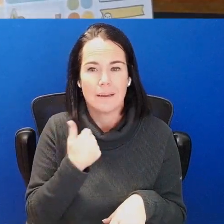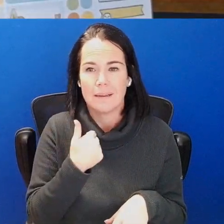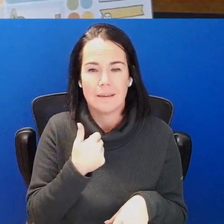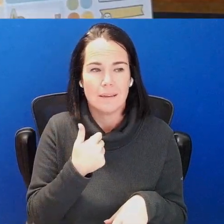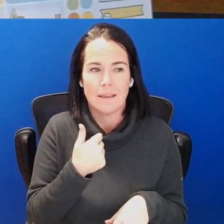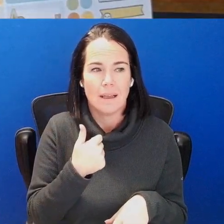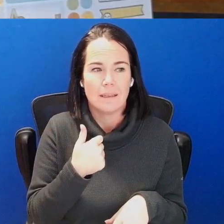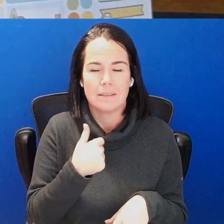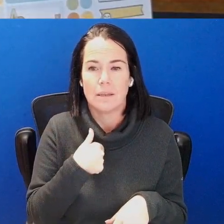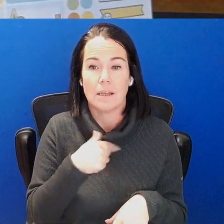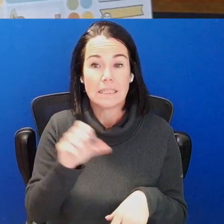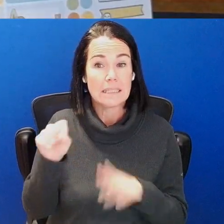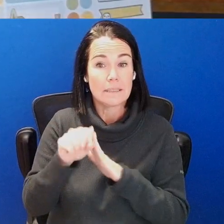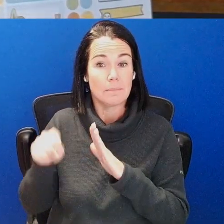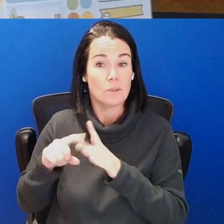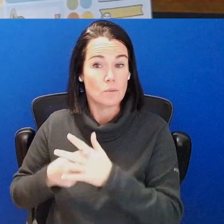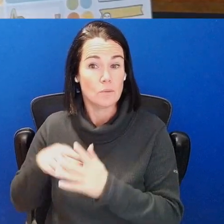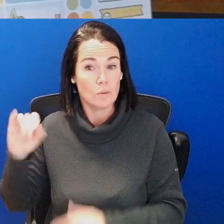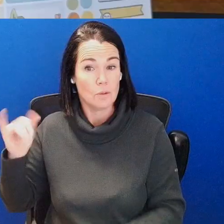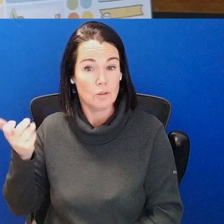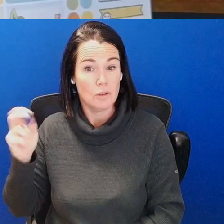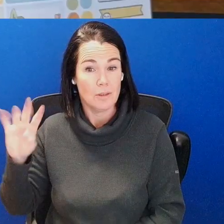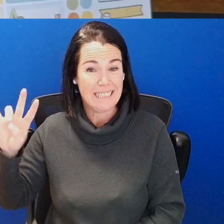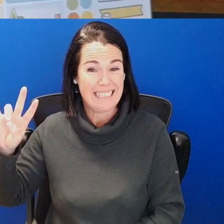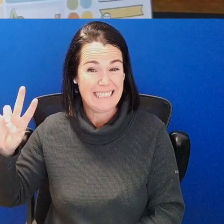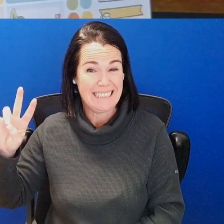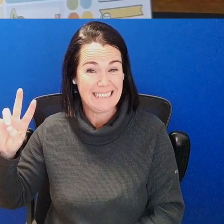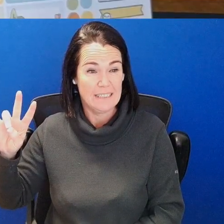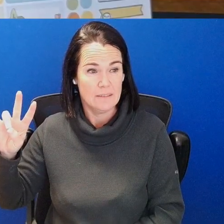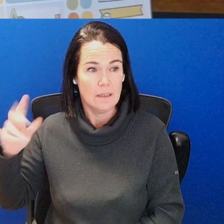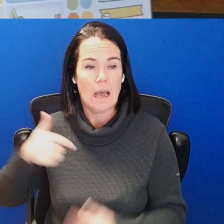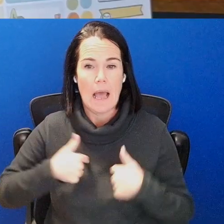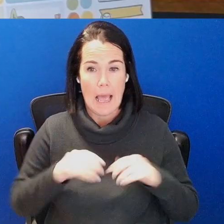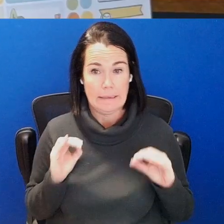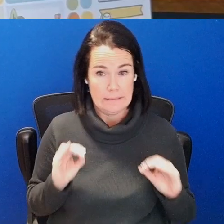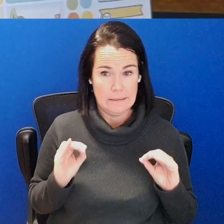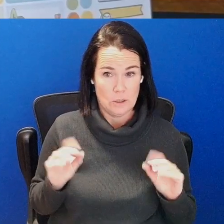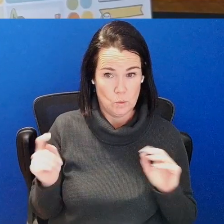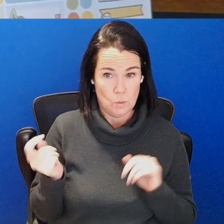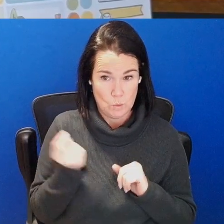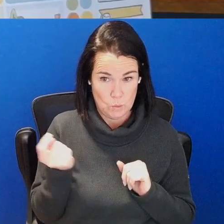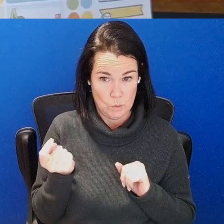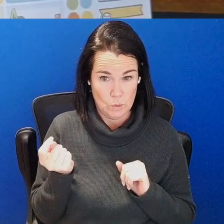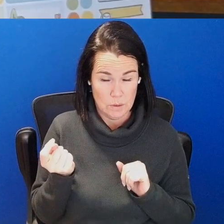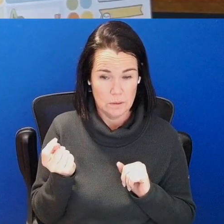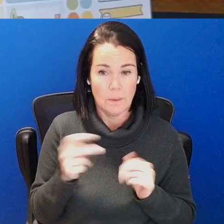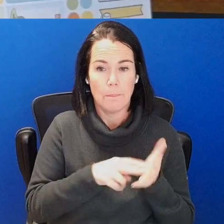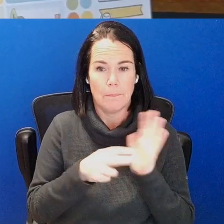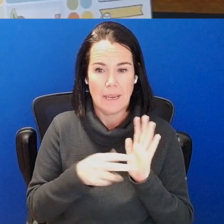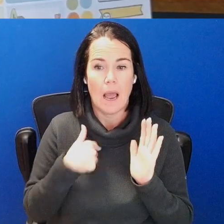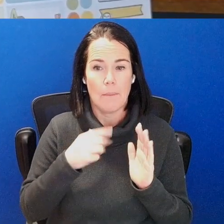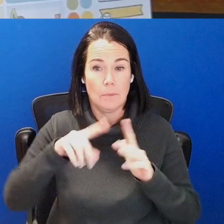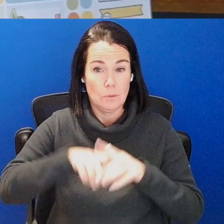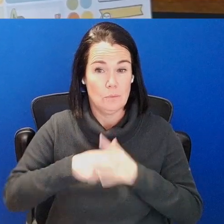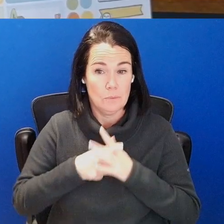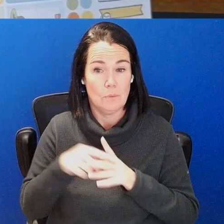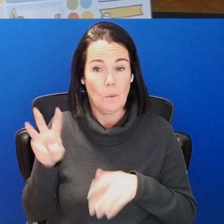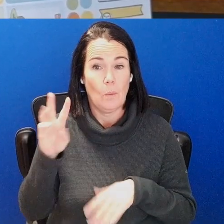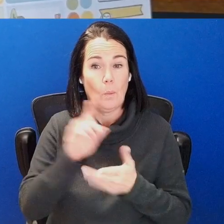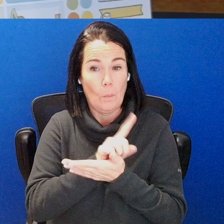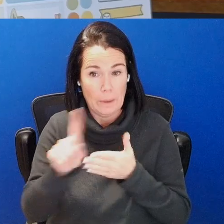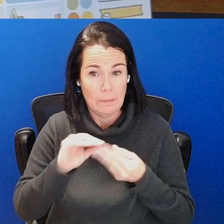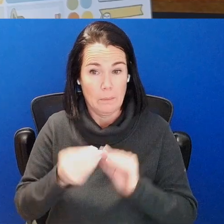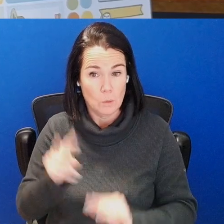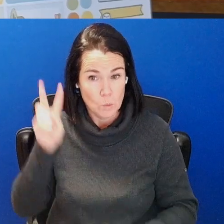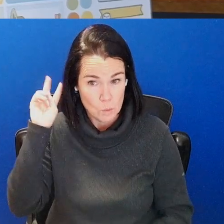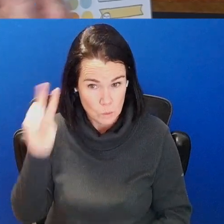because I don't actually, semester starts on the 7th. And so I teach on Tuesdays. So I start actually in week